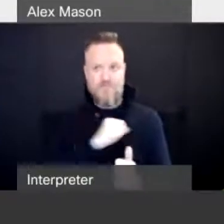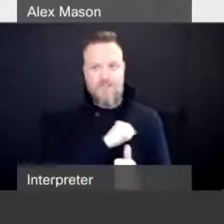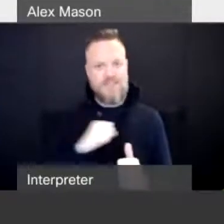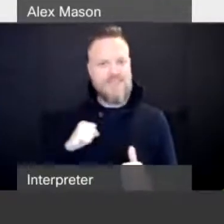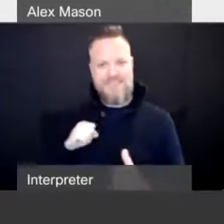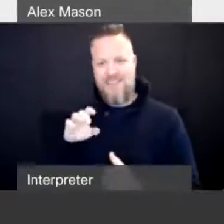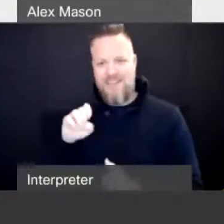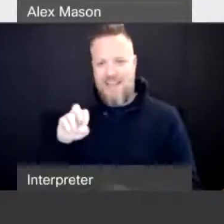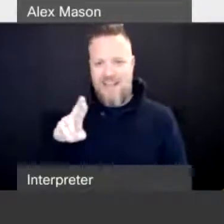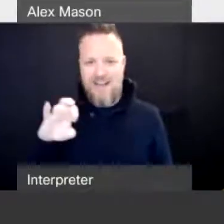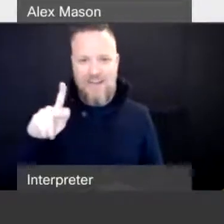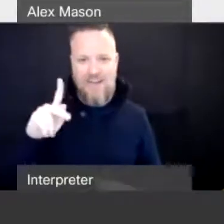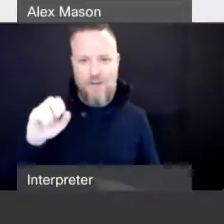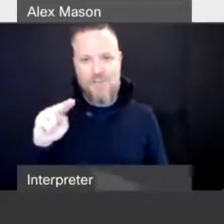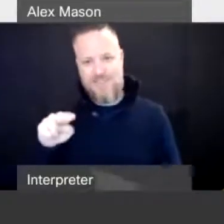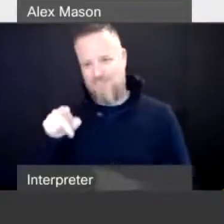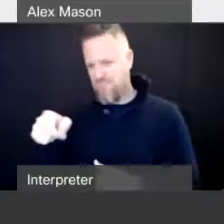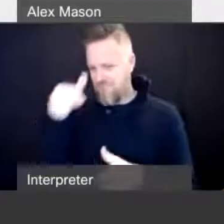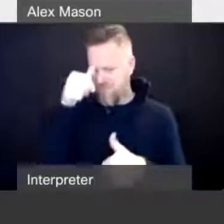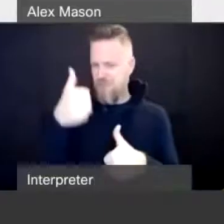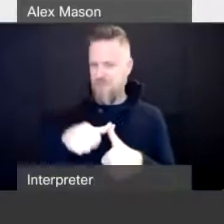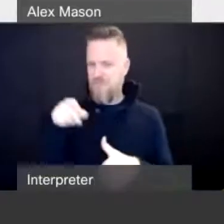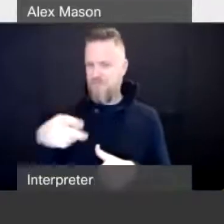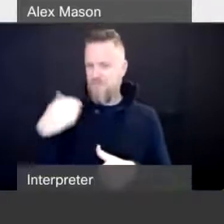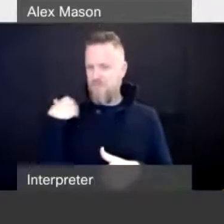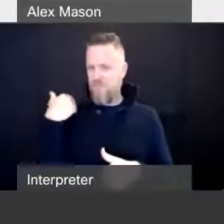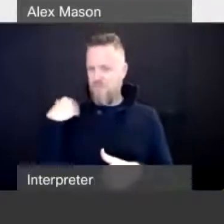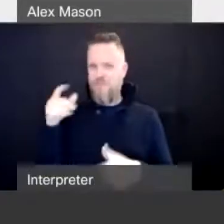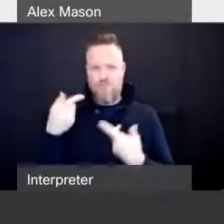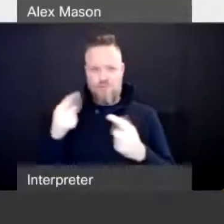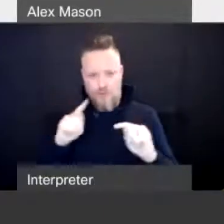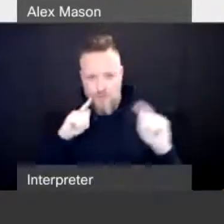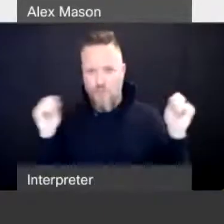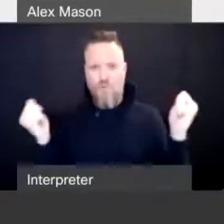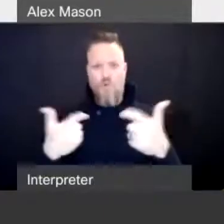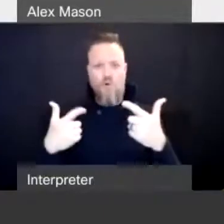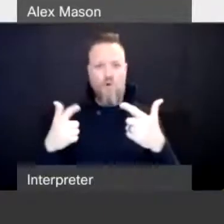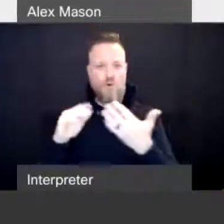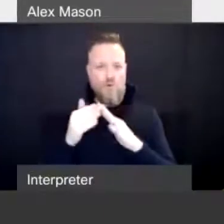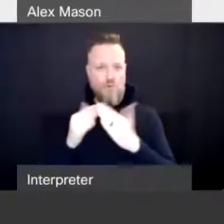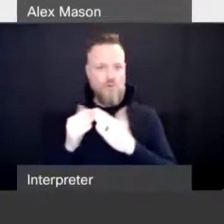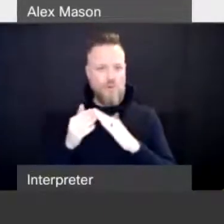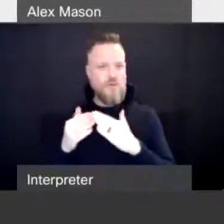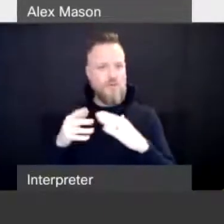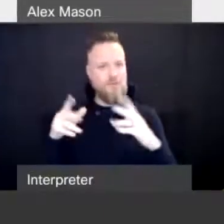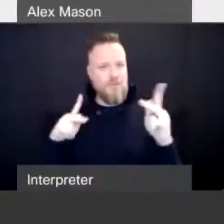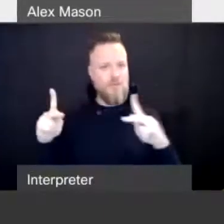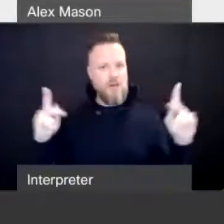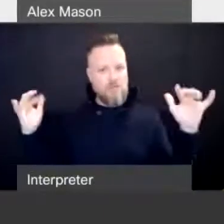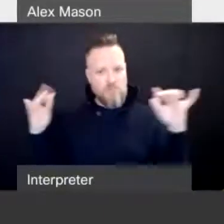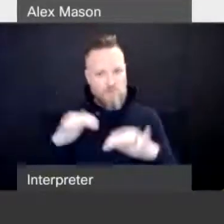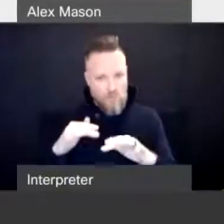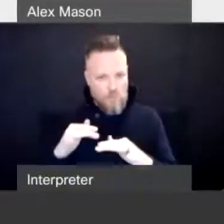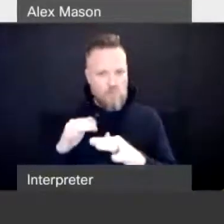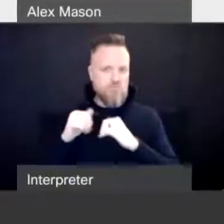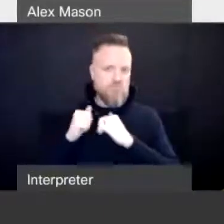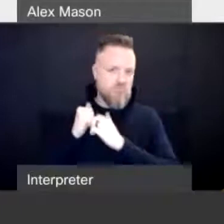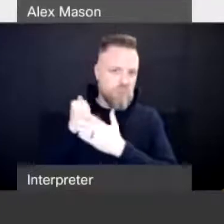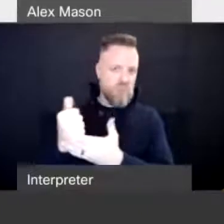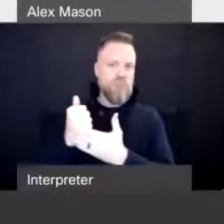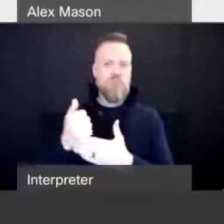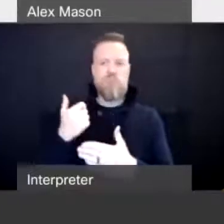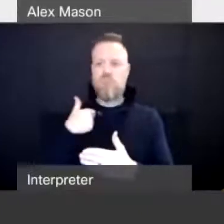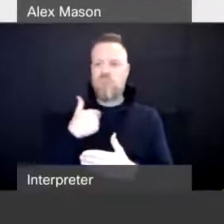probably remembers doing this with trying to involve all your community stakeholders to come forth. So we've done that